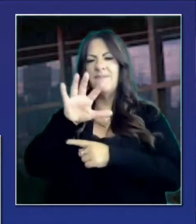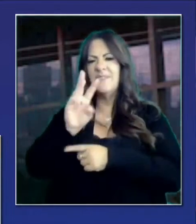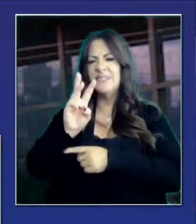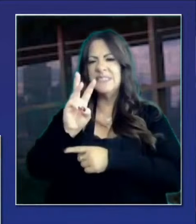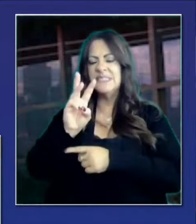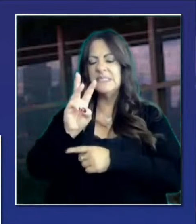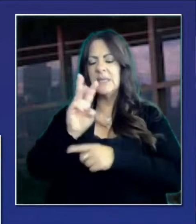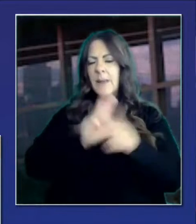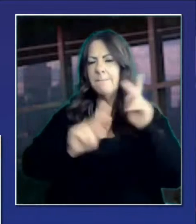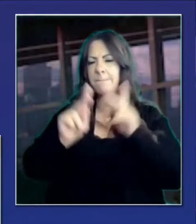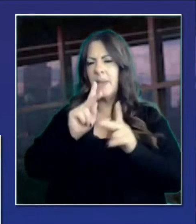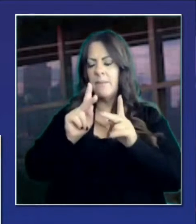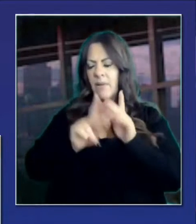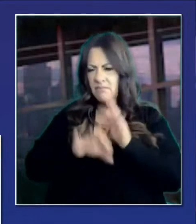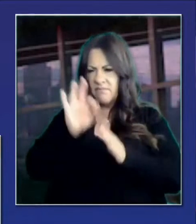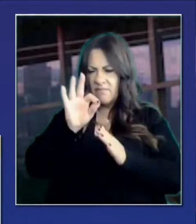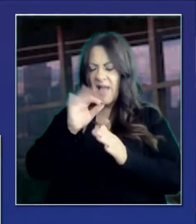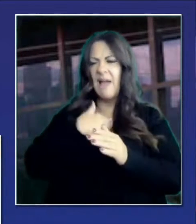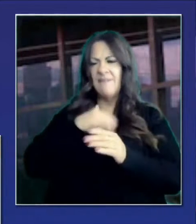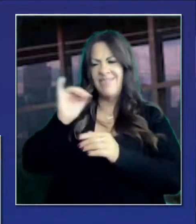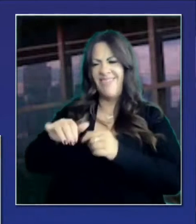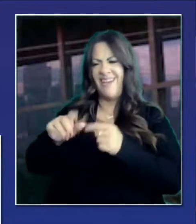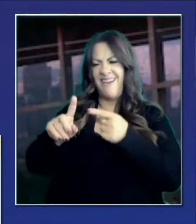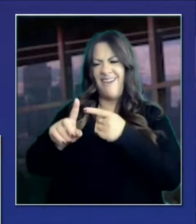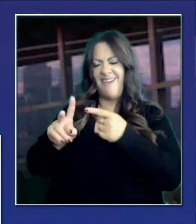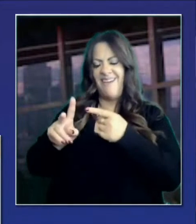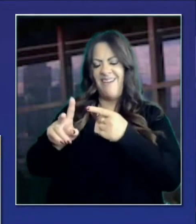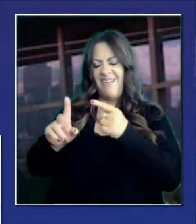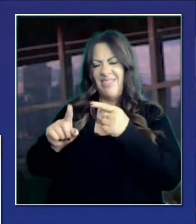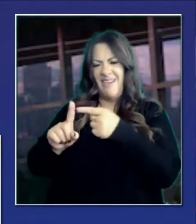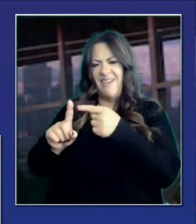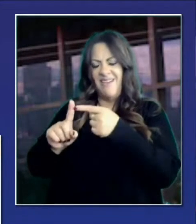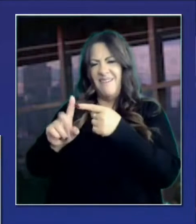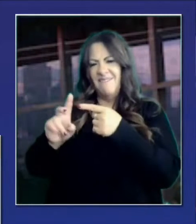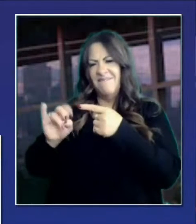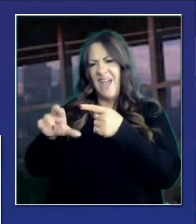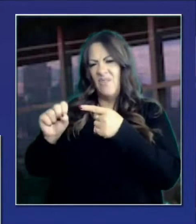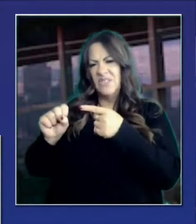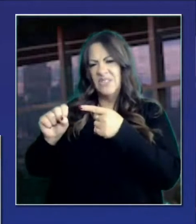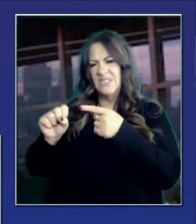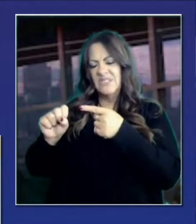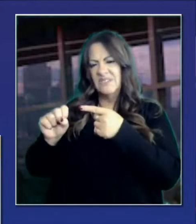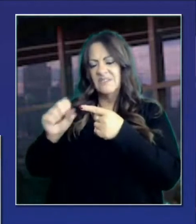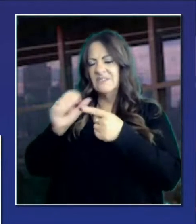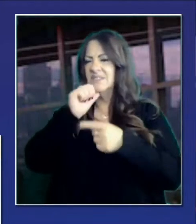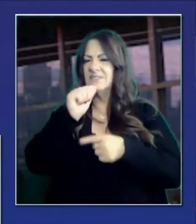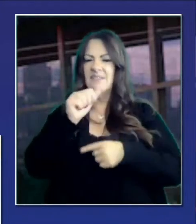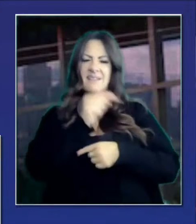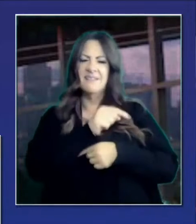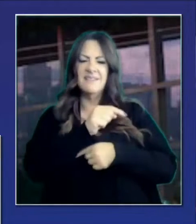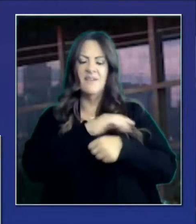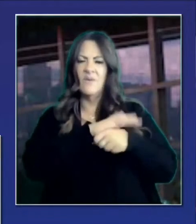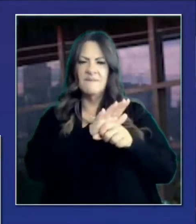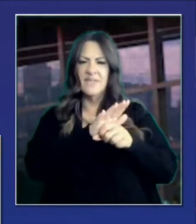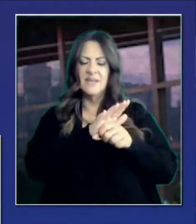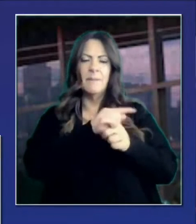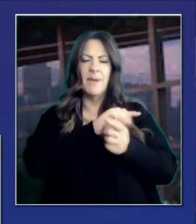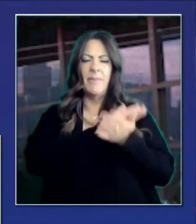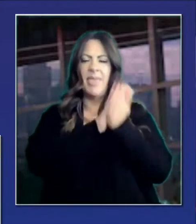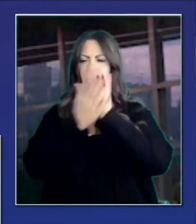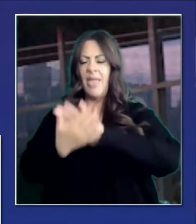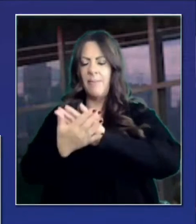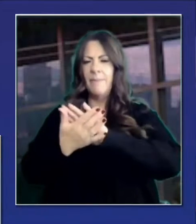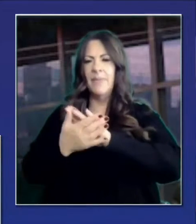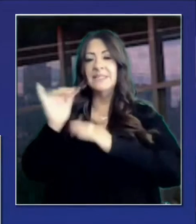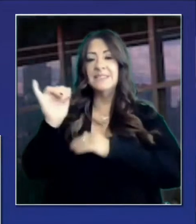cases of that particular variant have been reported, again, north and south here in the state of California. As it relates to the UK variant, you can see